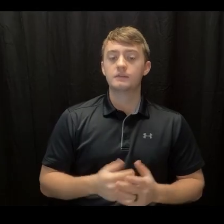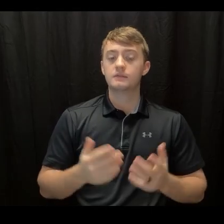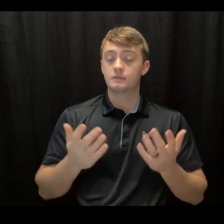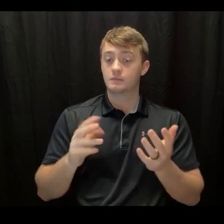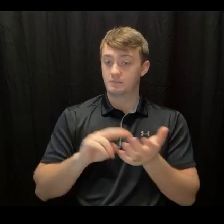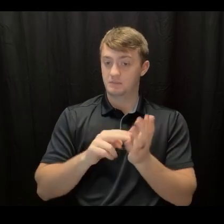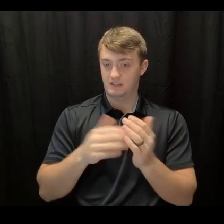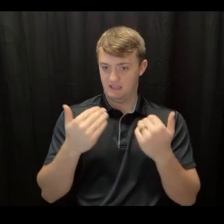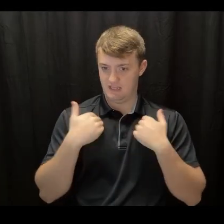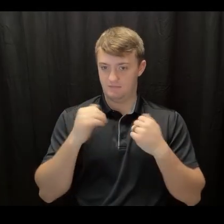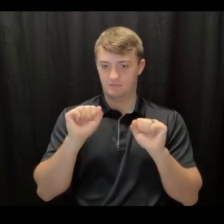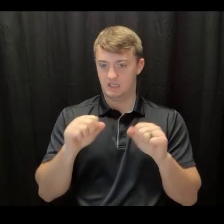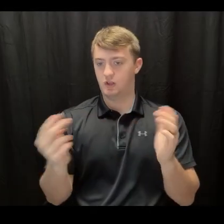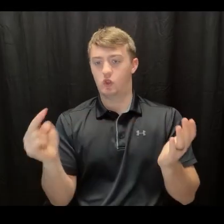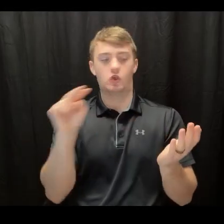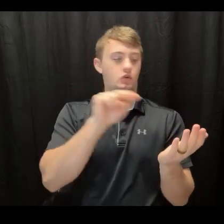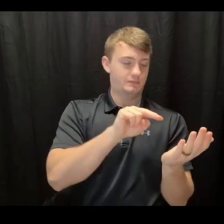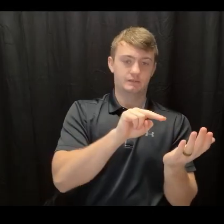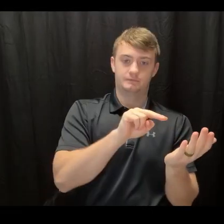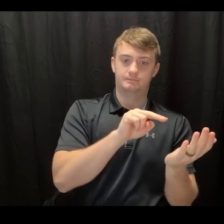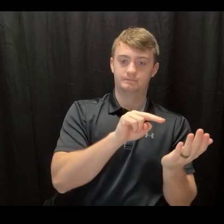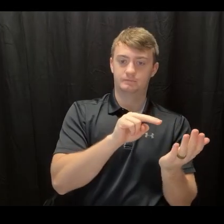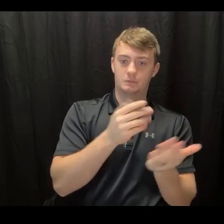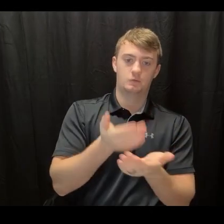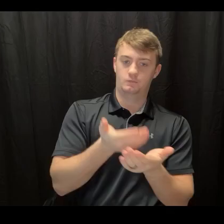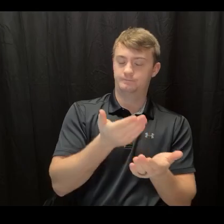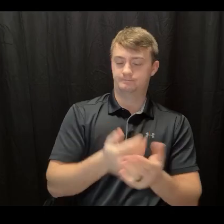that to look back on.